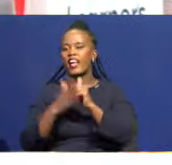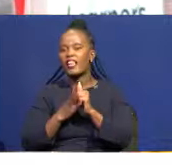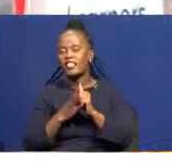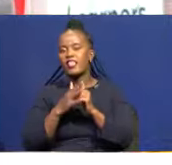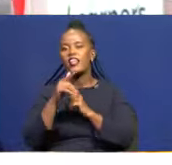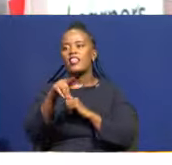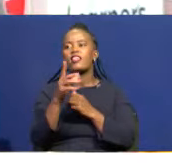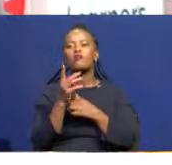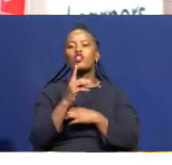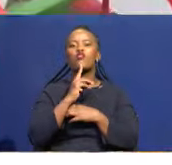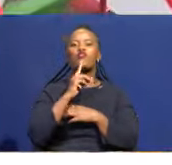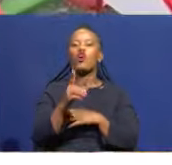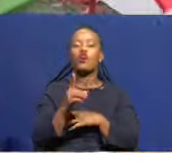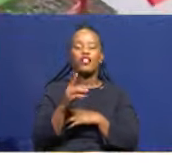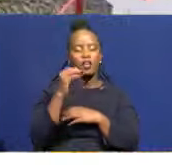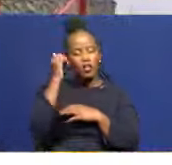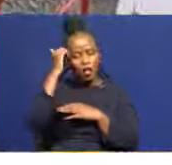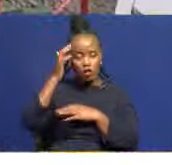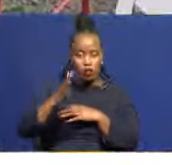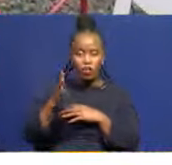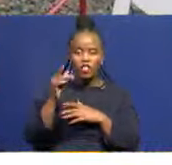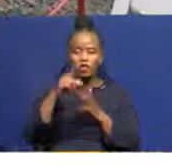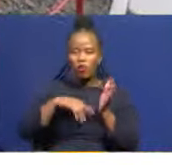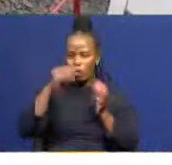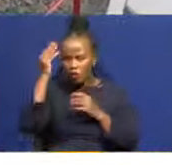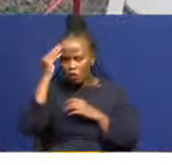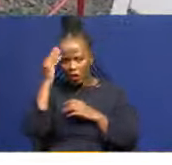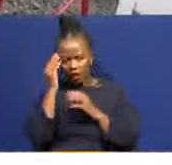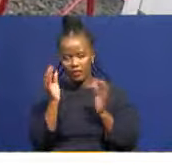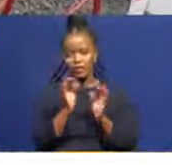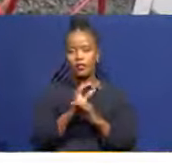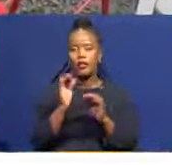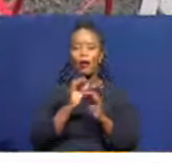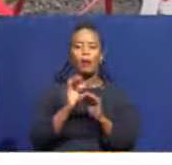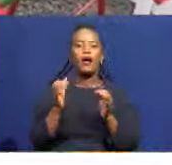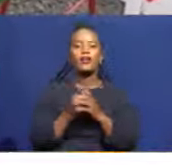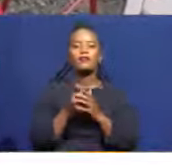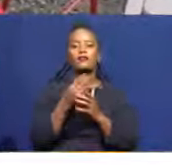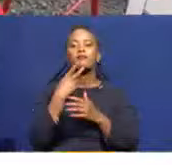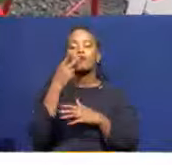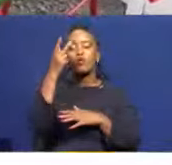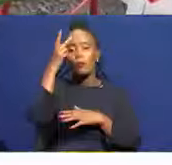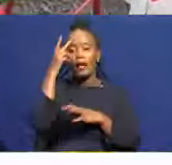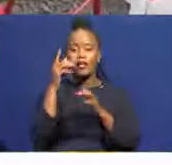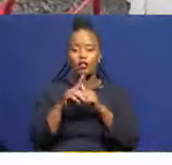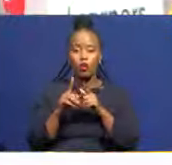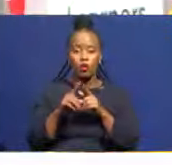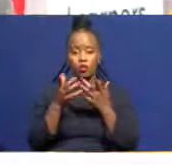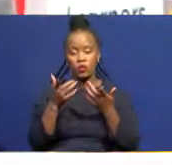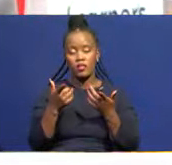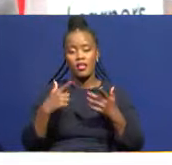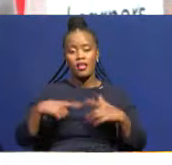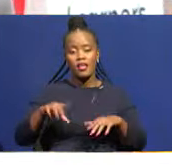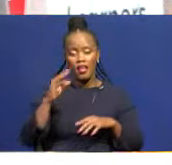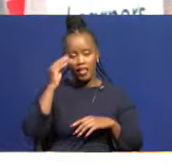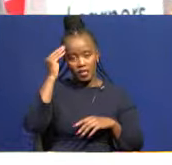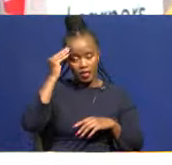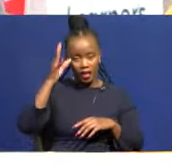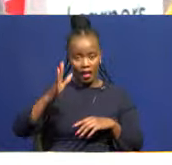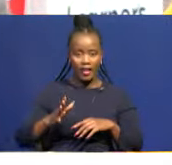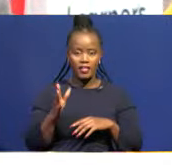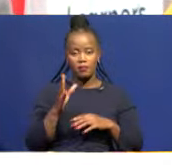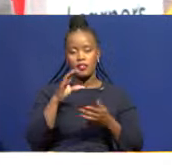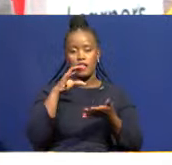to the learners on the career pathways that these children should take. The parents also, let the learners be in a position